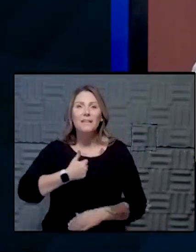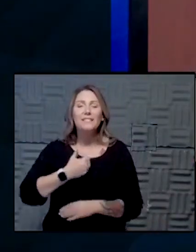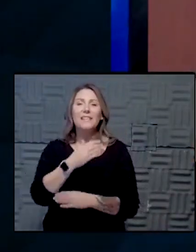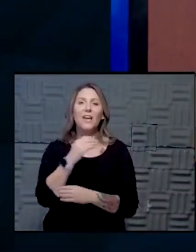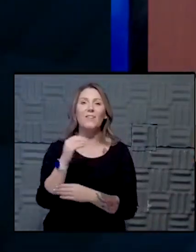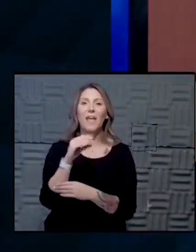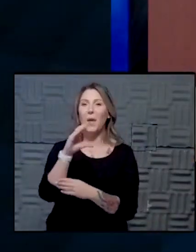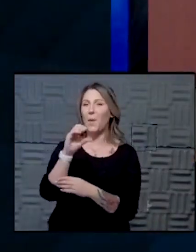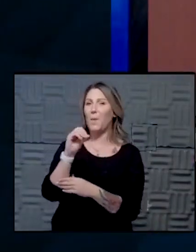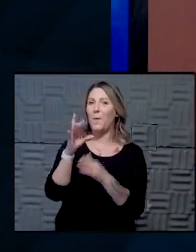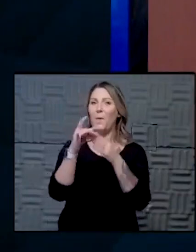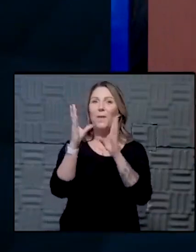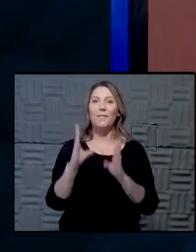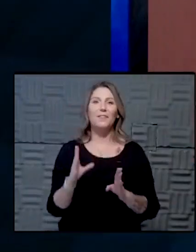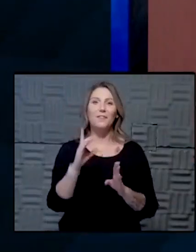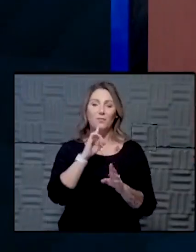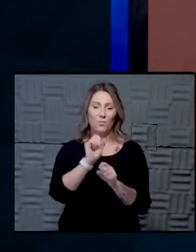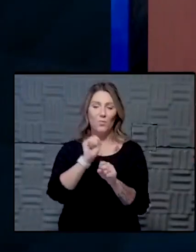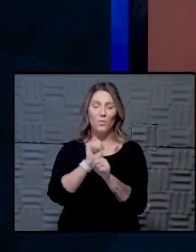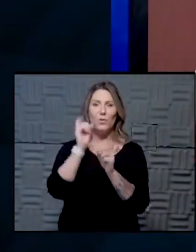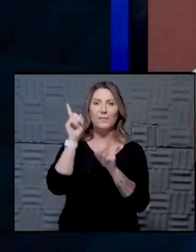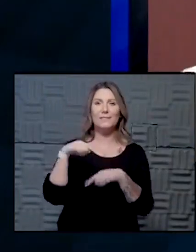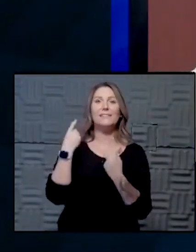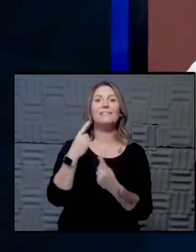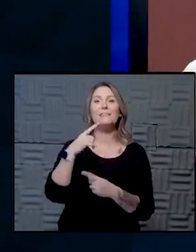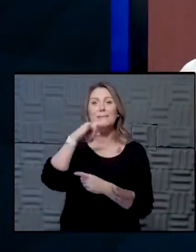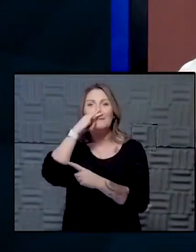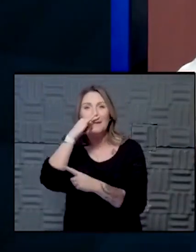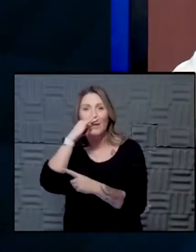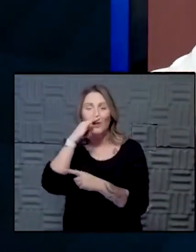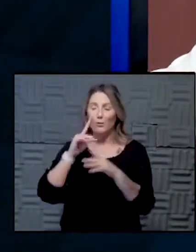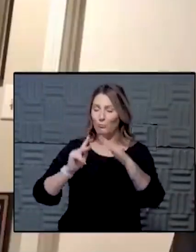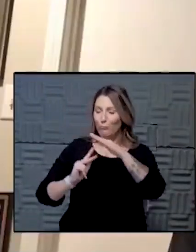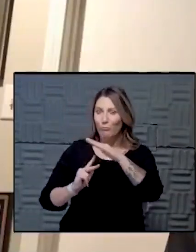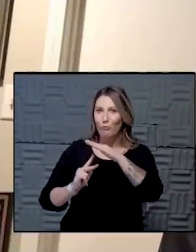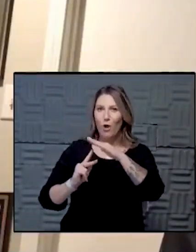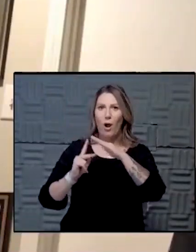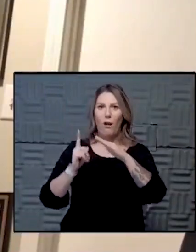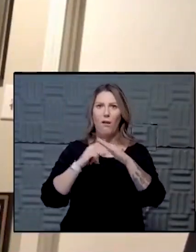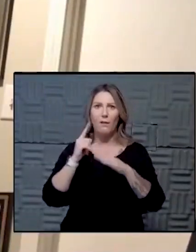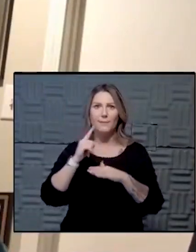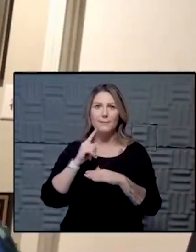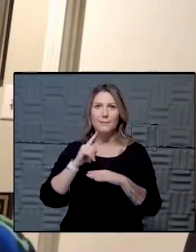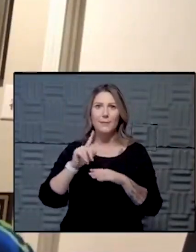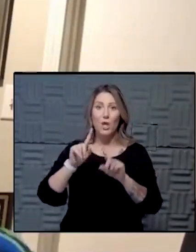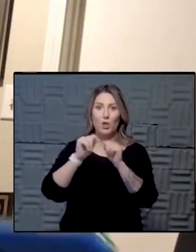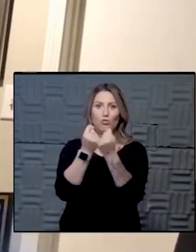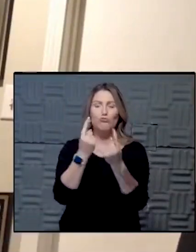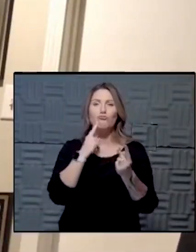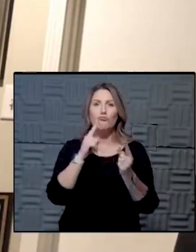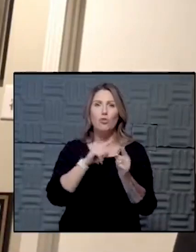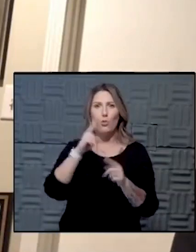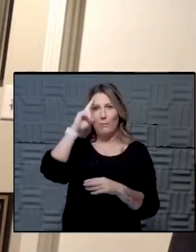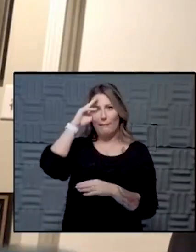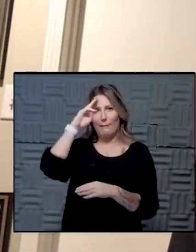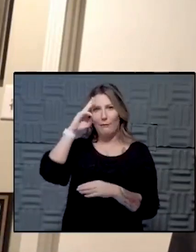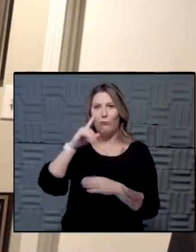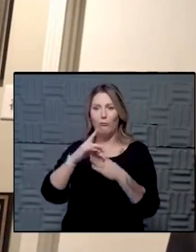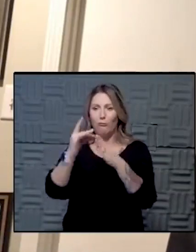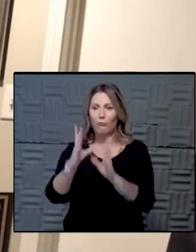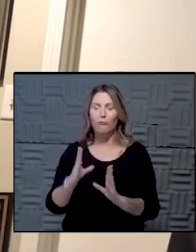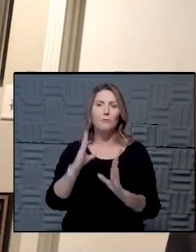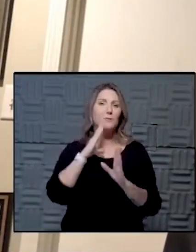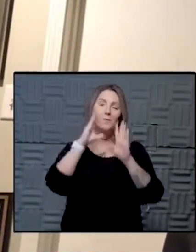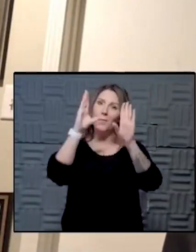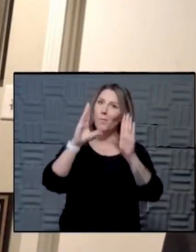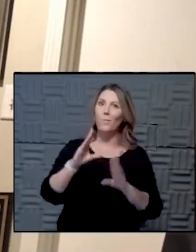been working with the girls since kindergarten. So we've been their troop leaders for many years now. And they're lovely girls, and we have